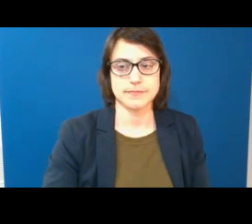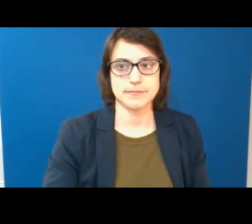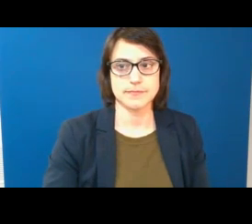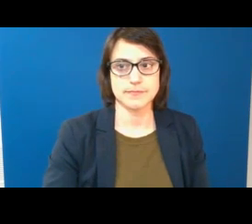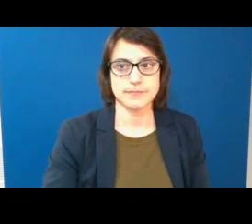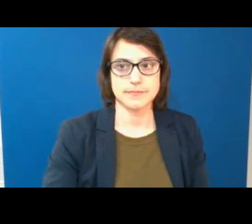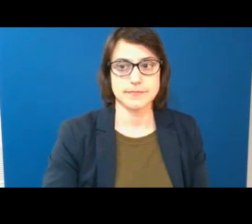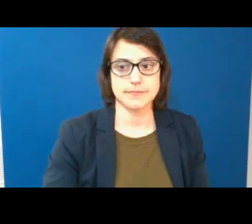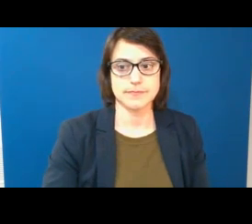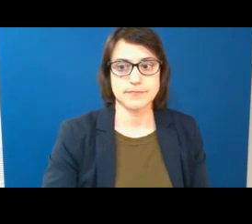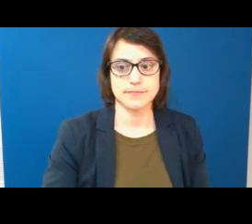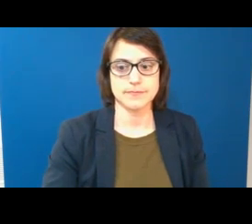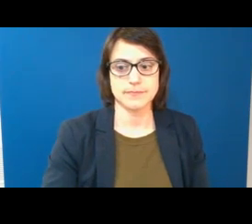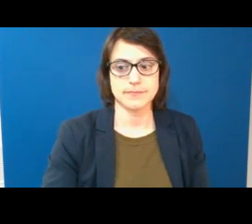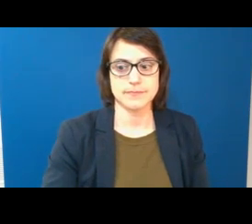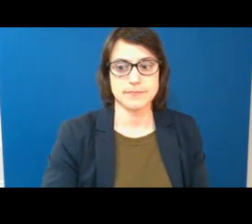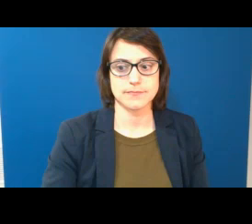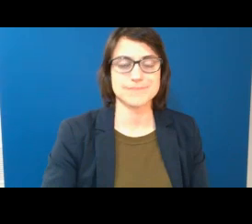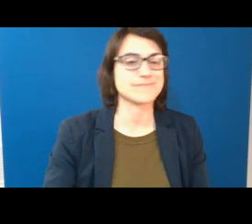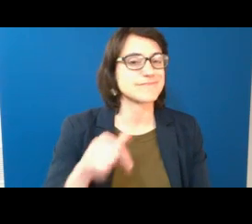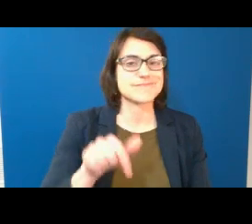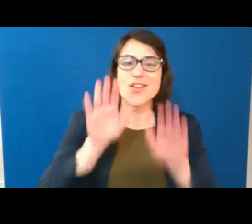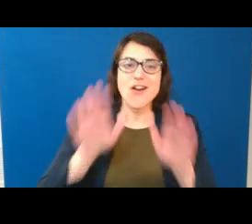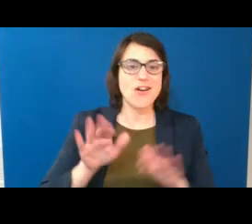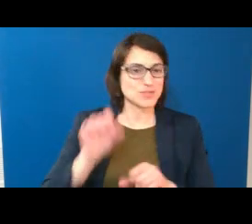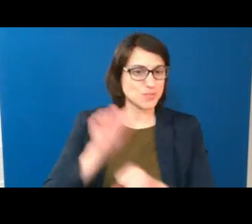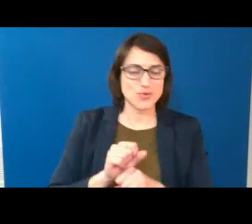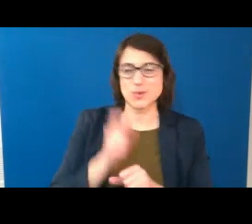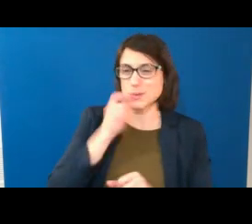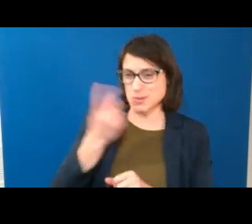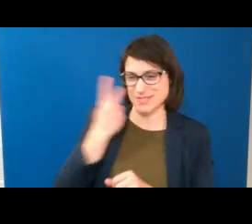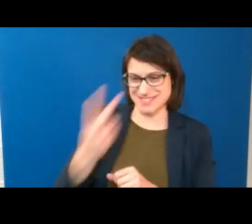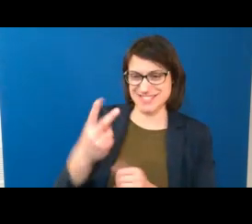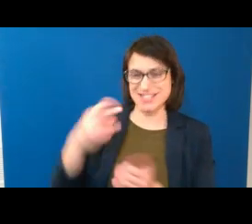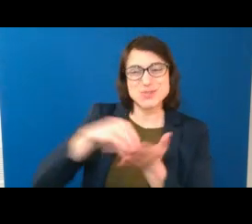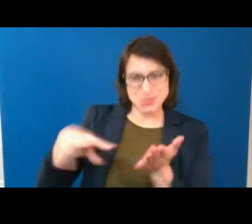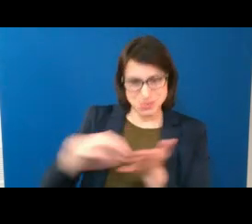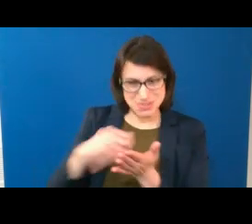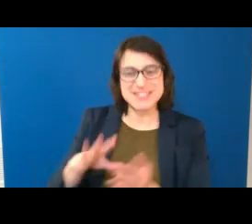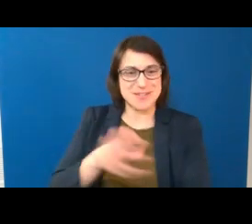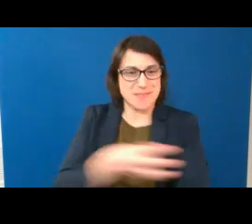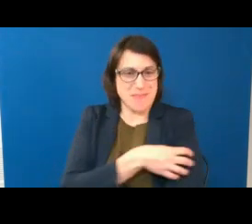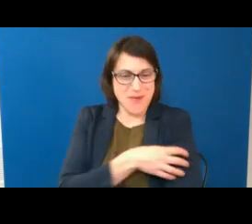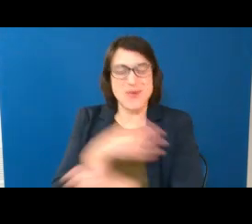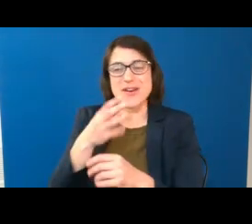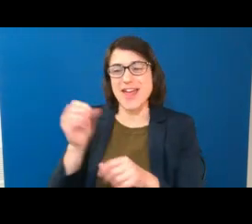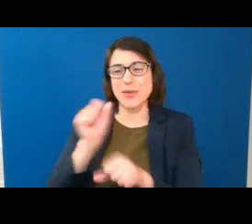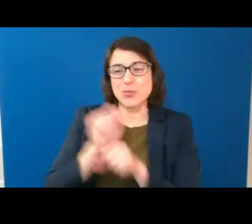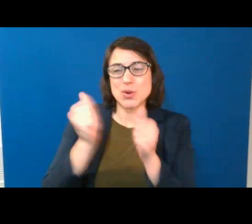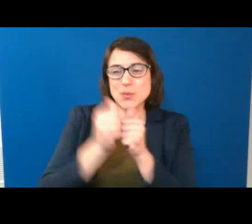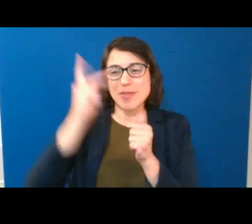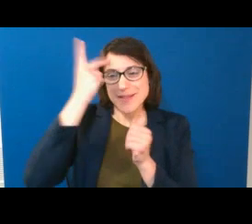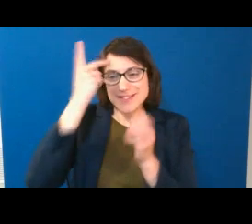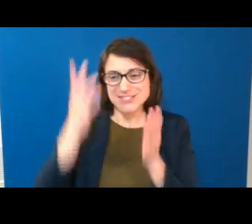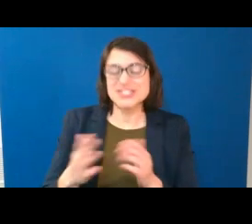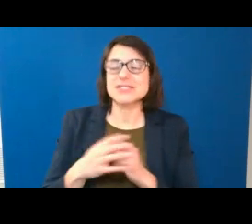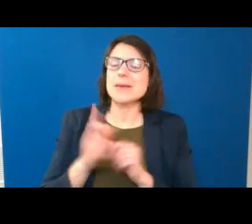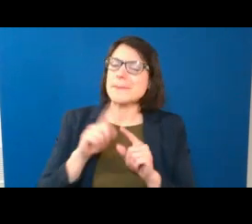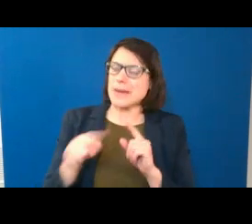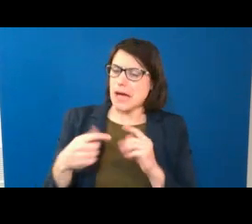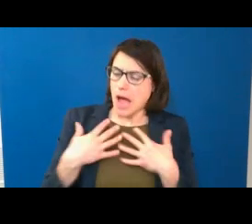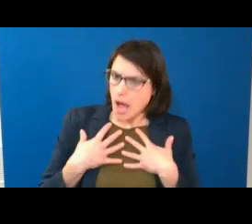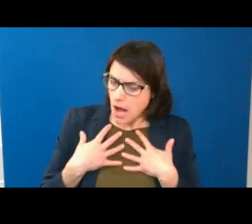Yeah, this is awesome work. Really cool to see the students so empowered and working with electeds. I'm taken aback though by the number